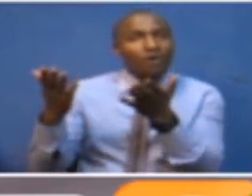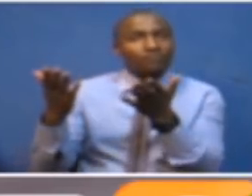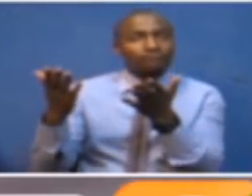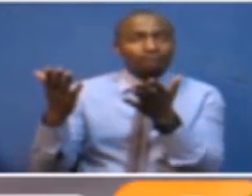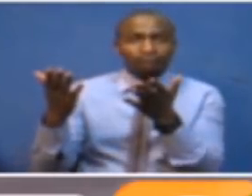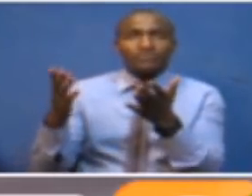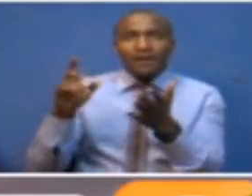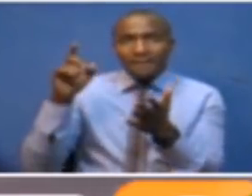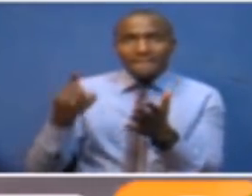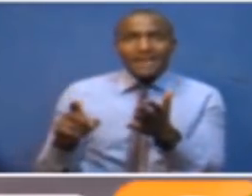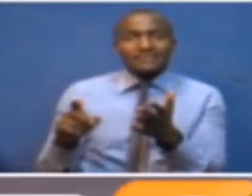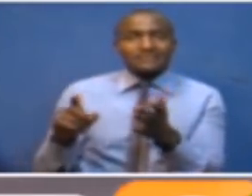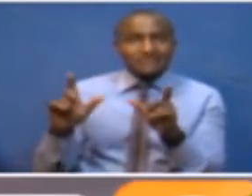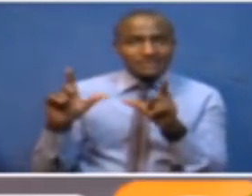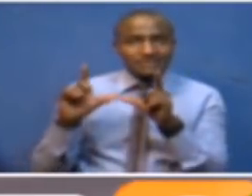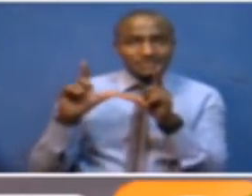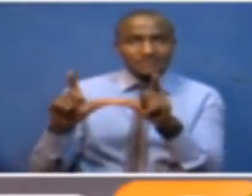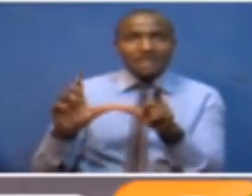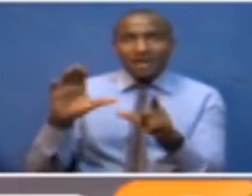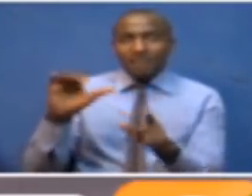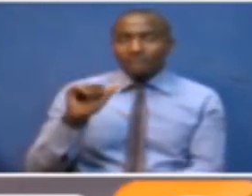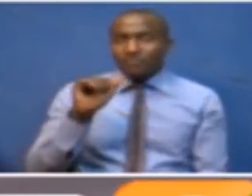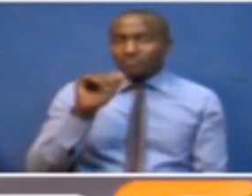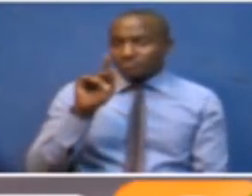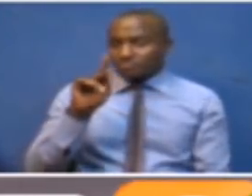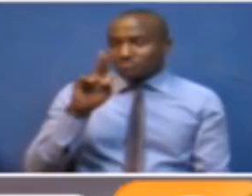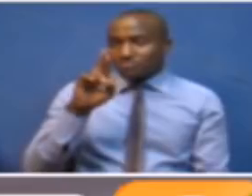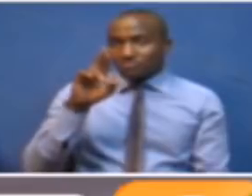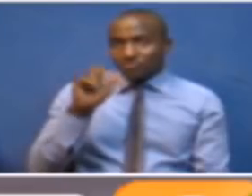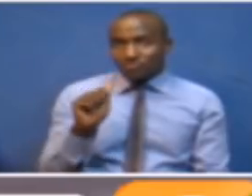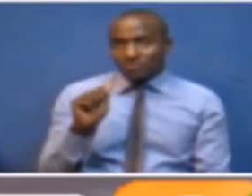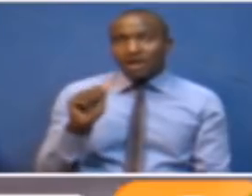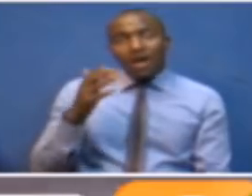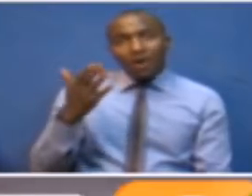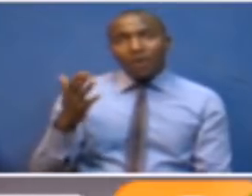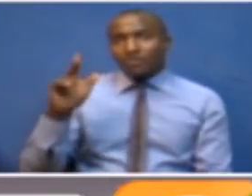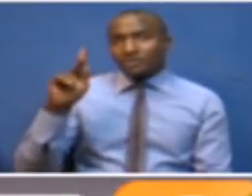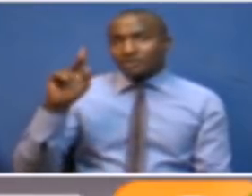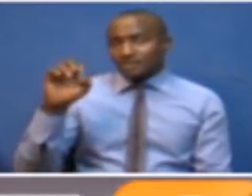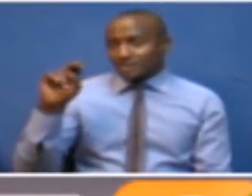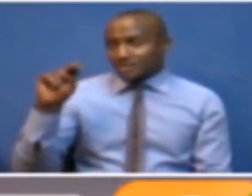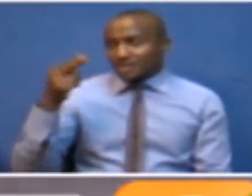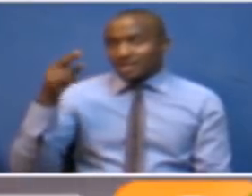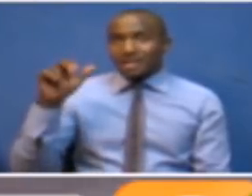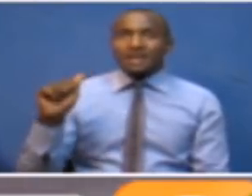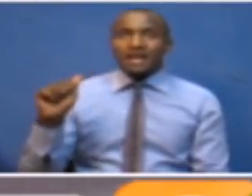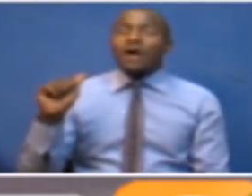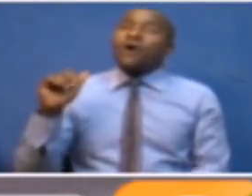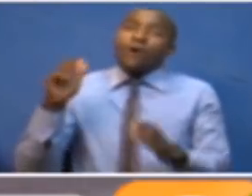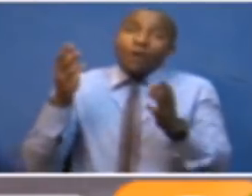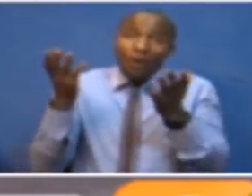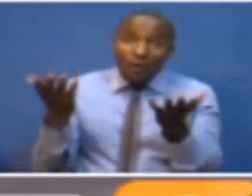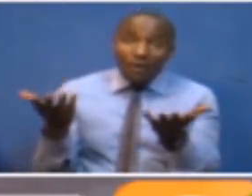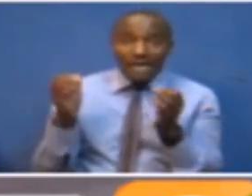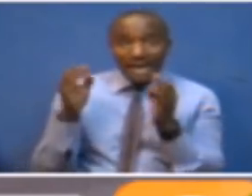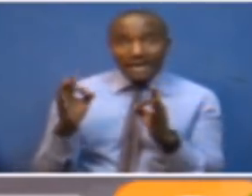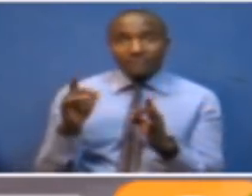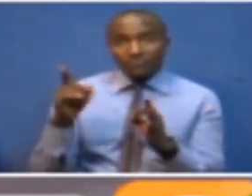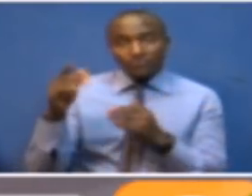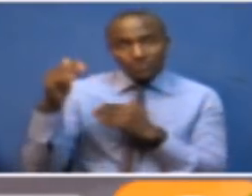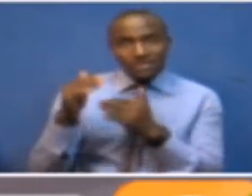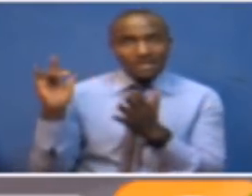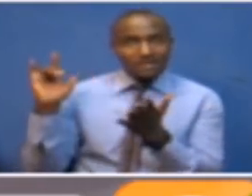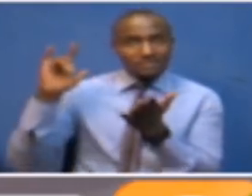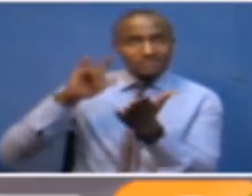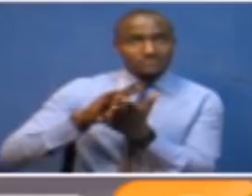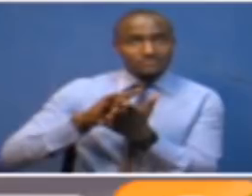might need to get some certification from the Kenya Urban Roads Authority and from the Kenya National Highways Authority. Or if you are actually near an airport,